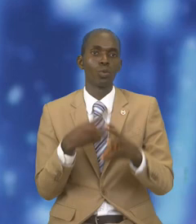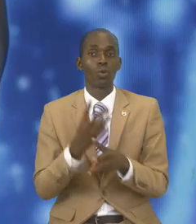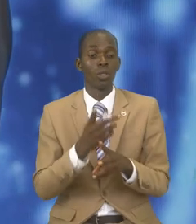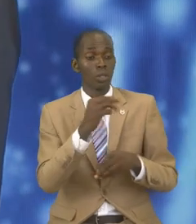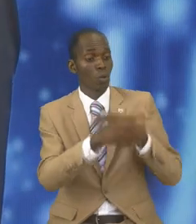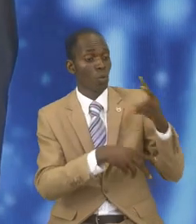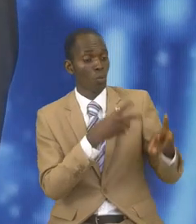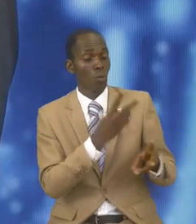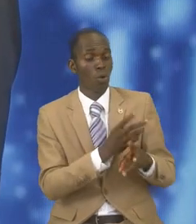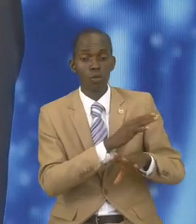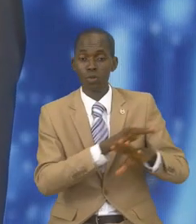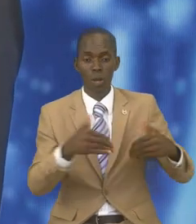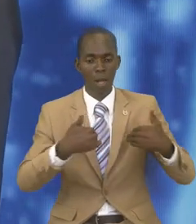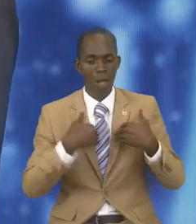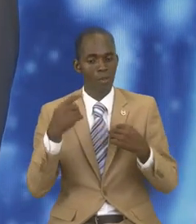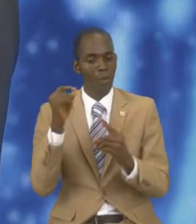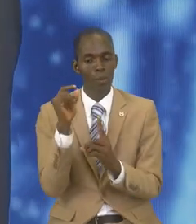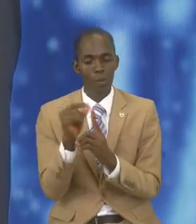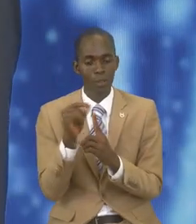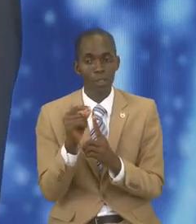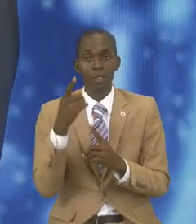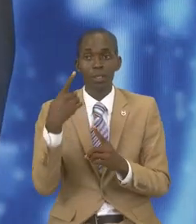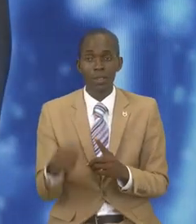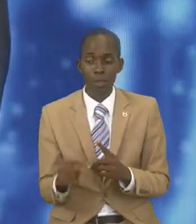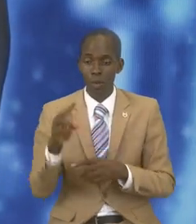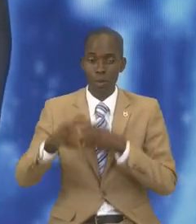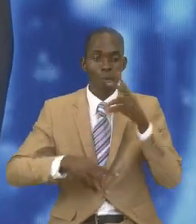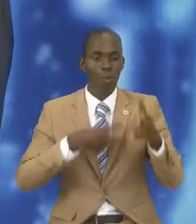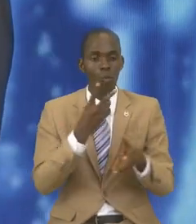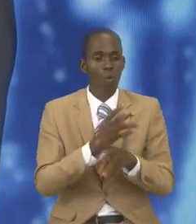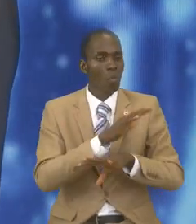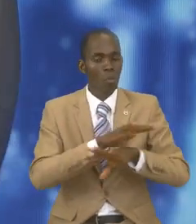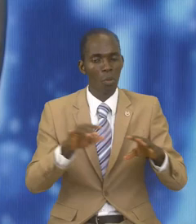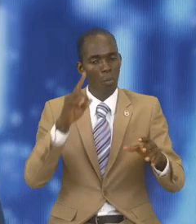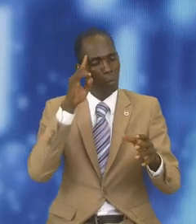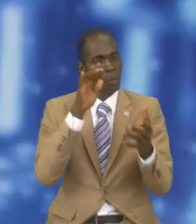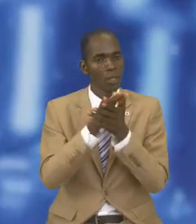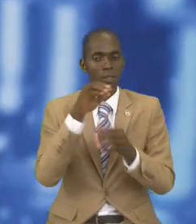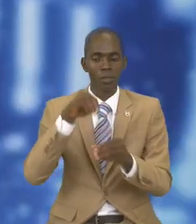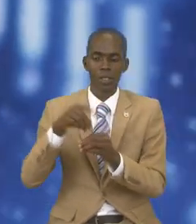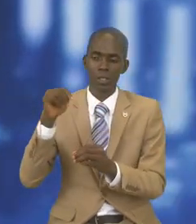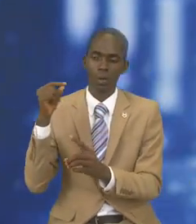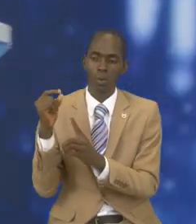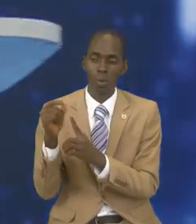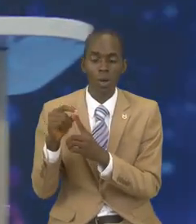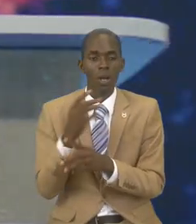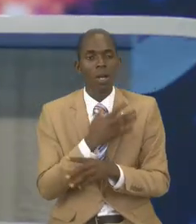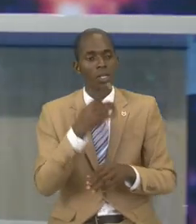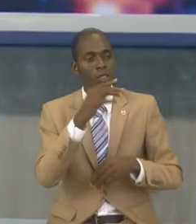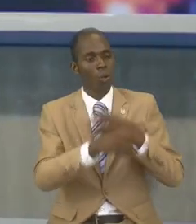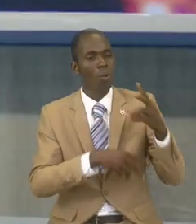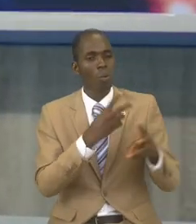not have the word. The world does not believe the word. And the world does